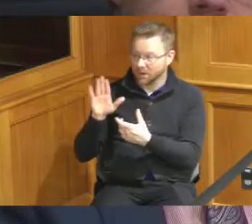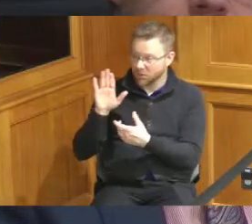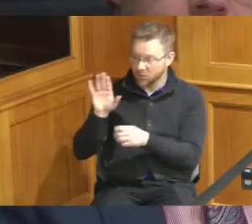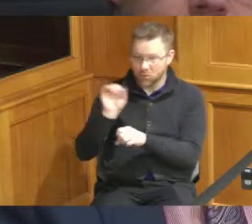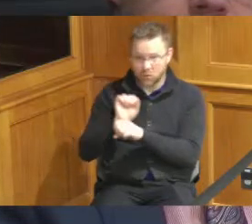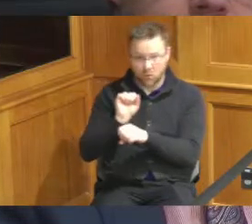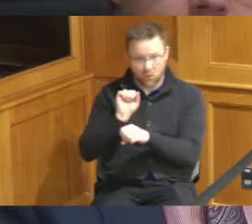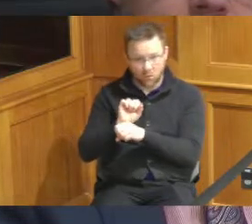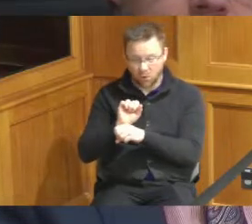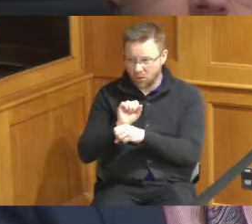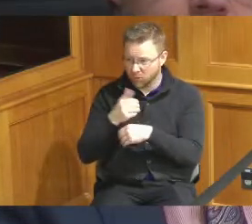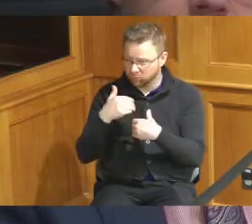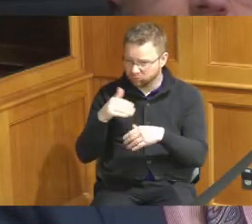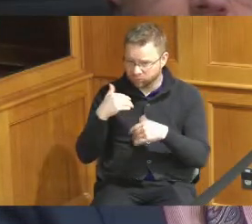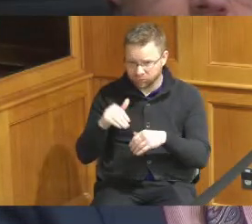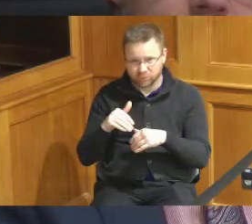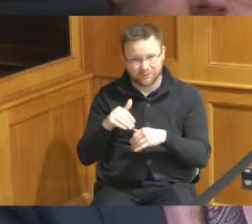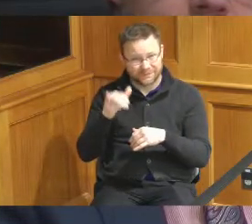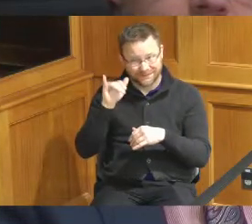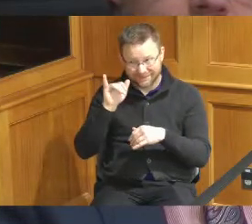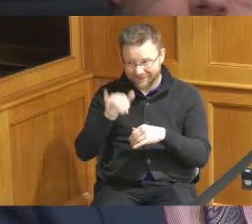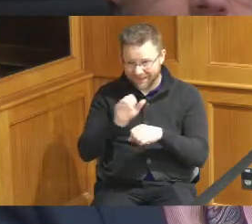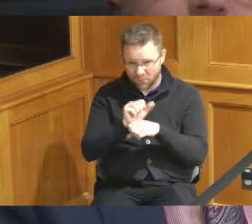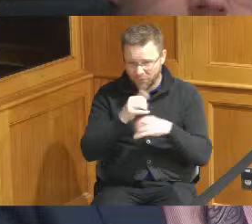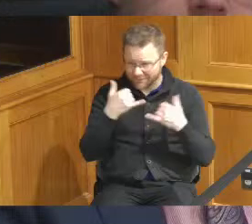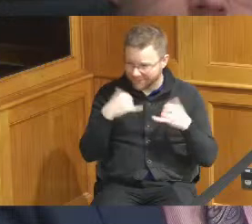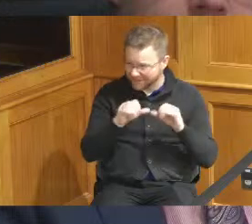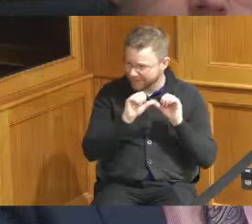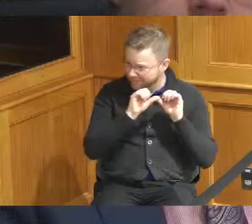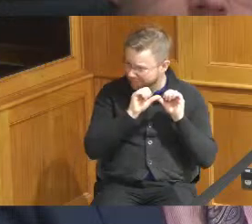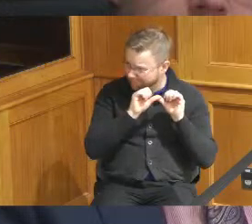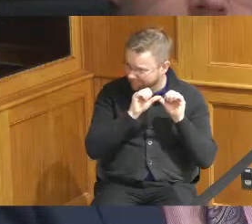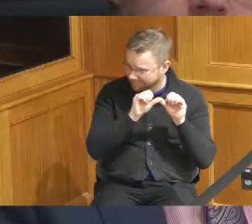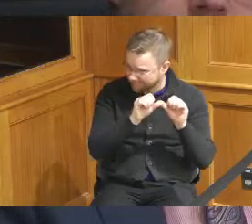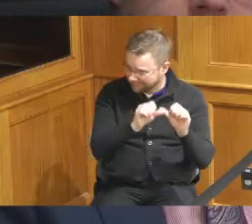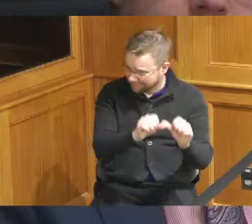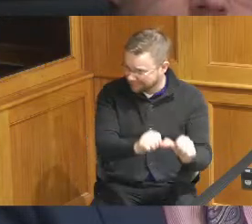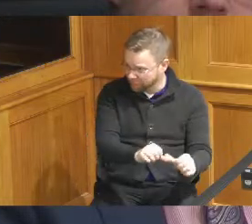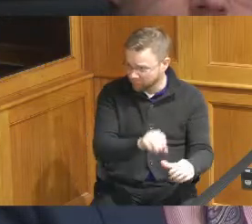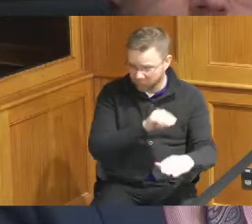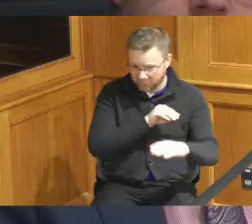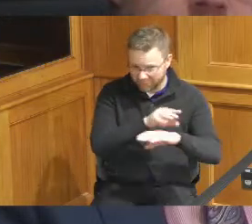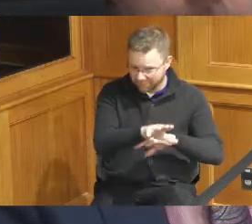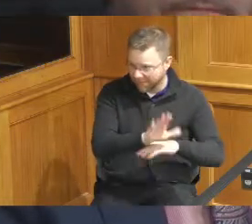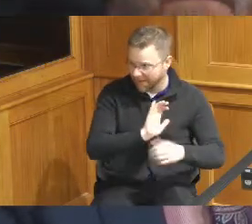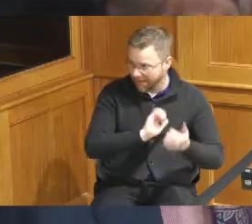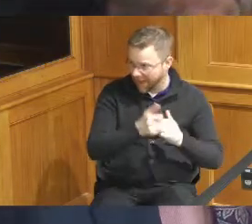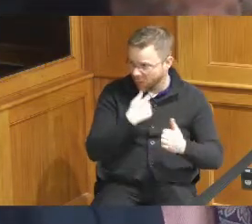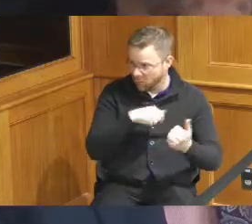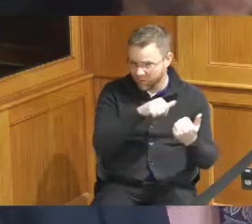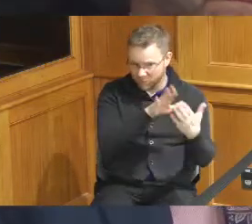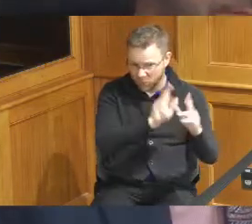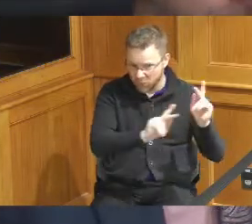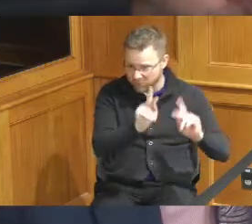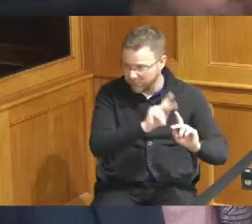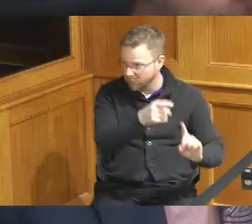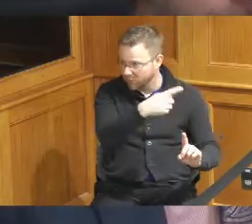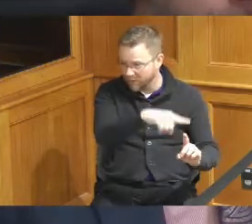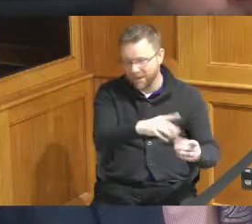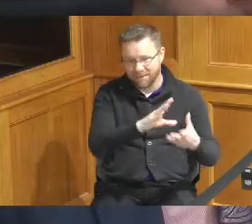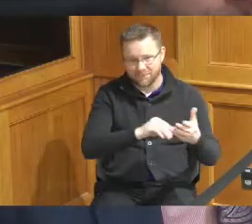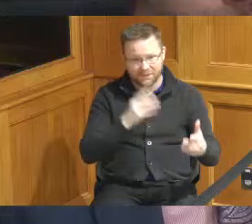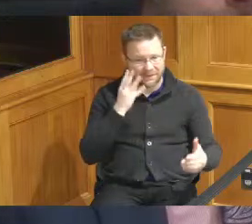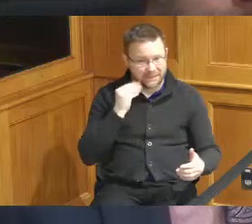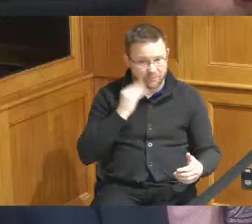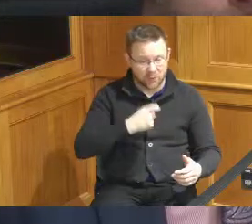that group continues to live in the spirit of how we treat people with issues related to addiction and